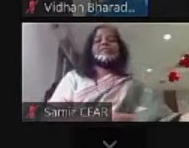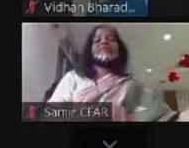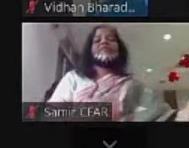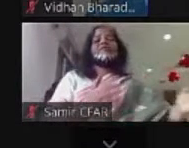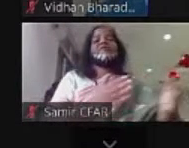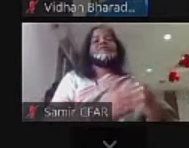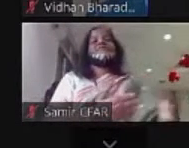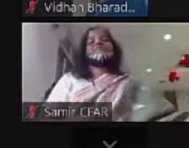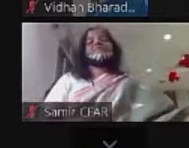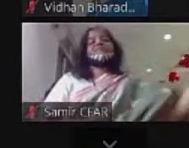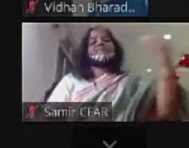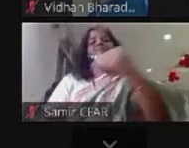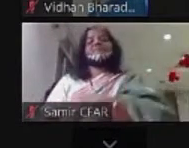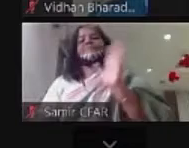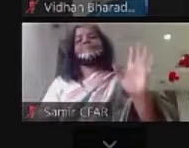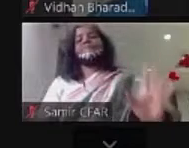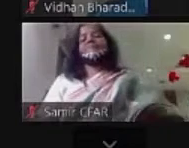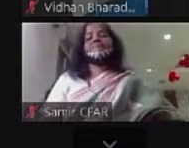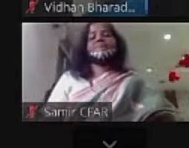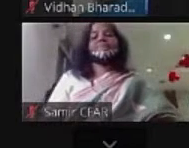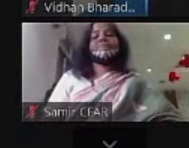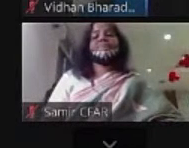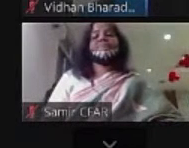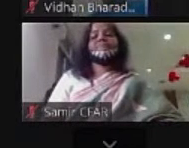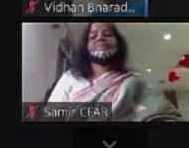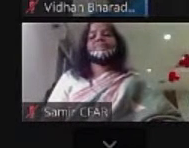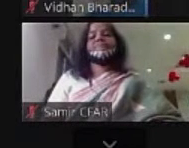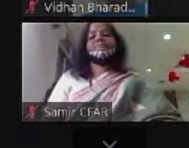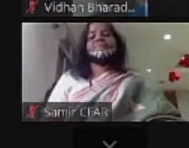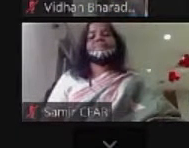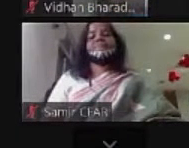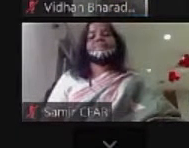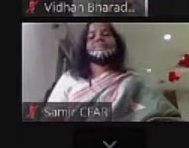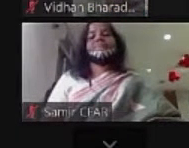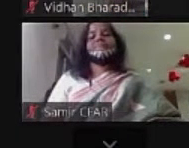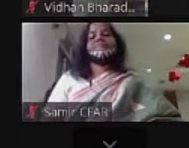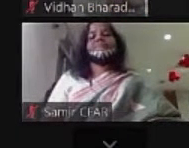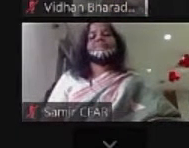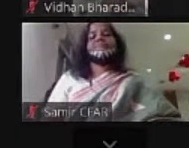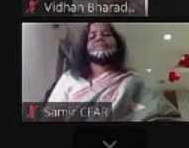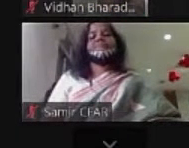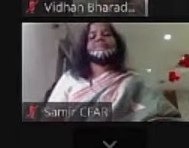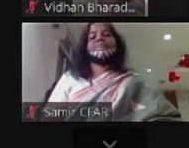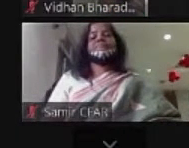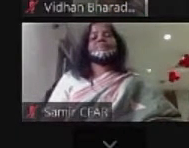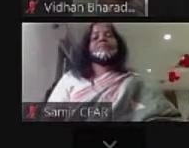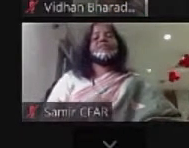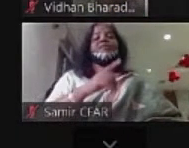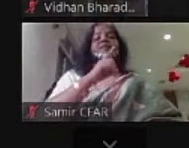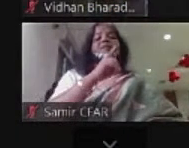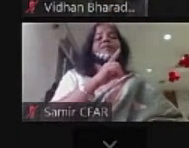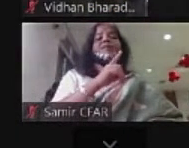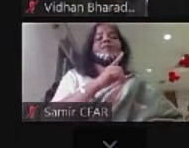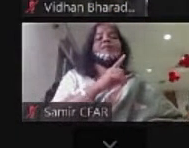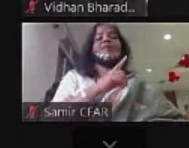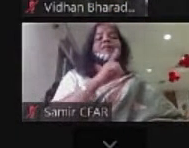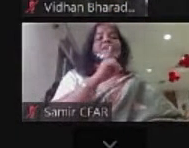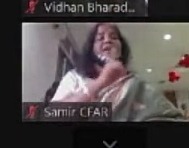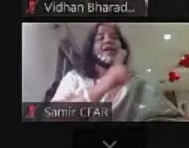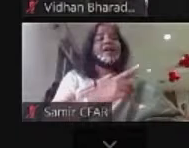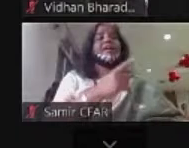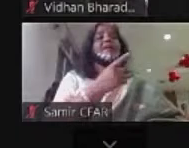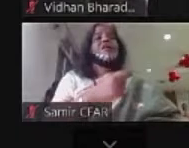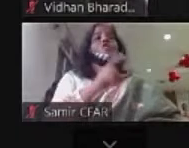assistance that she needed, and hence it's important that at least there should be some